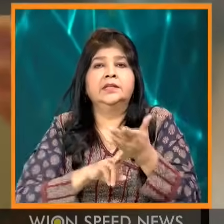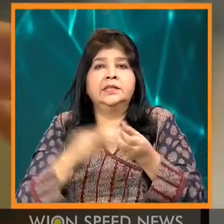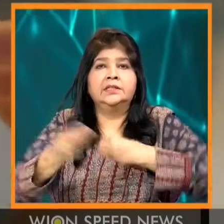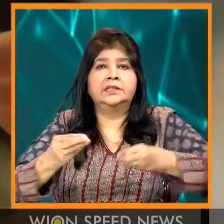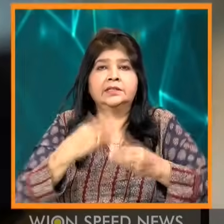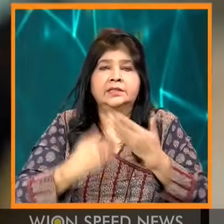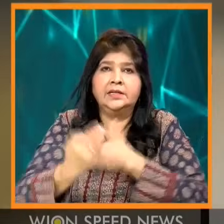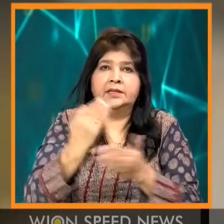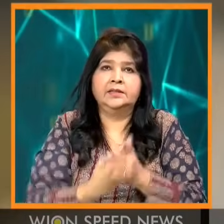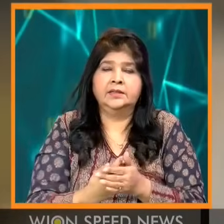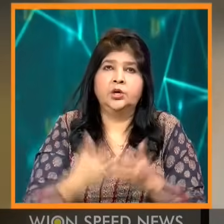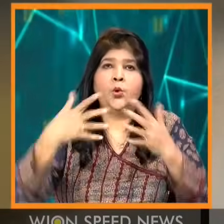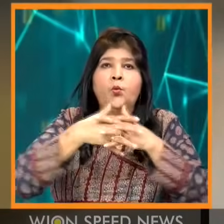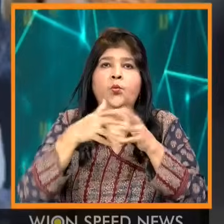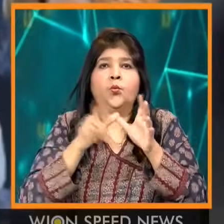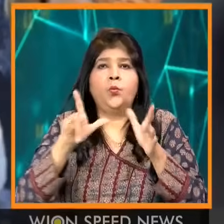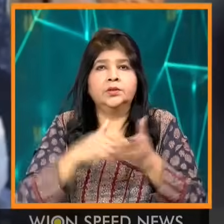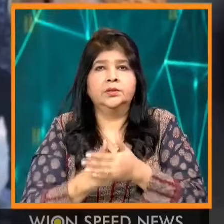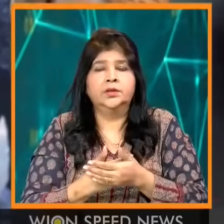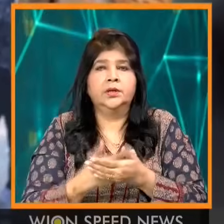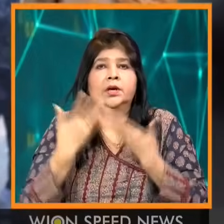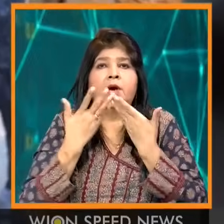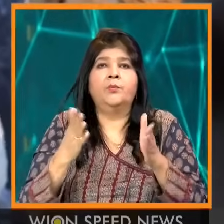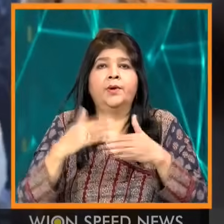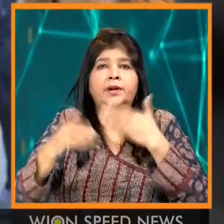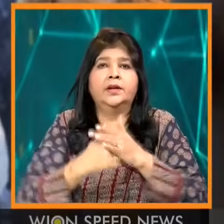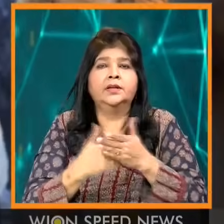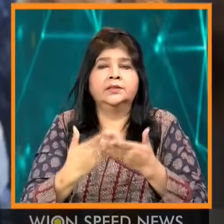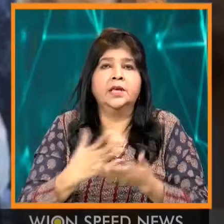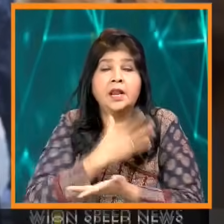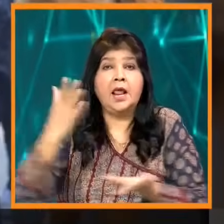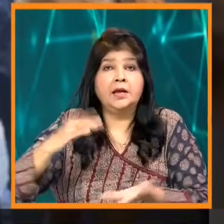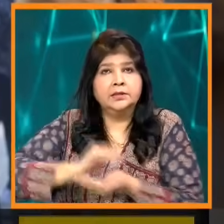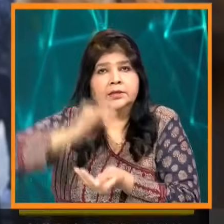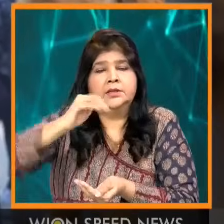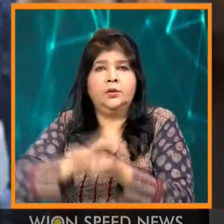trade trend on Wall Street and being OpenAI's largest shareholder.